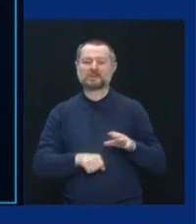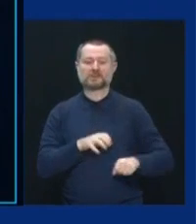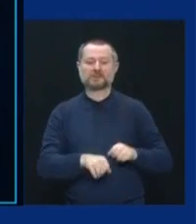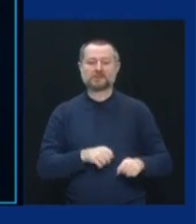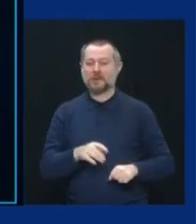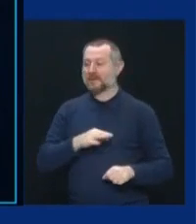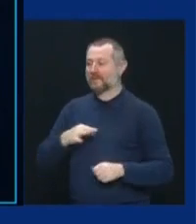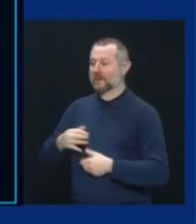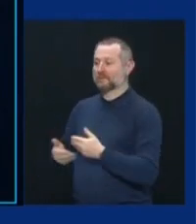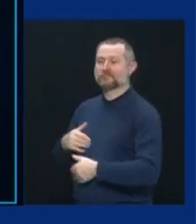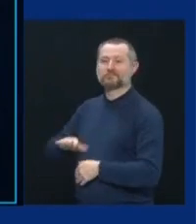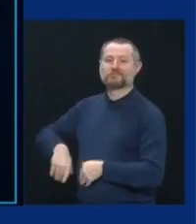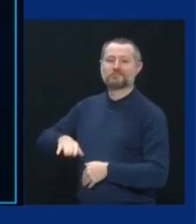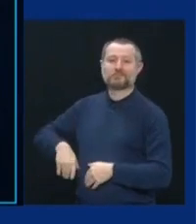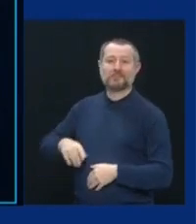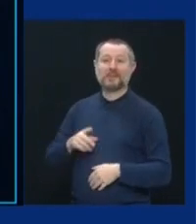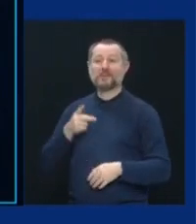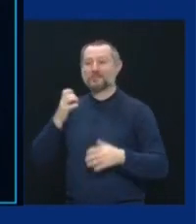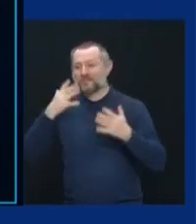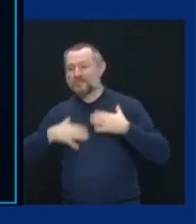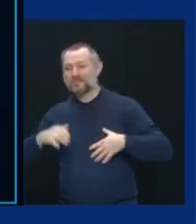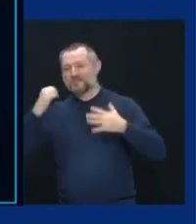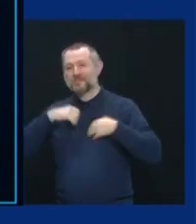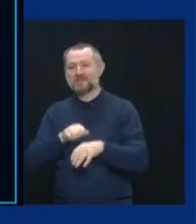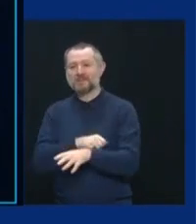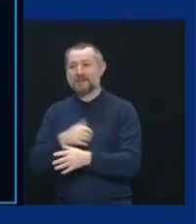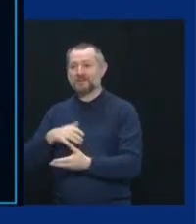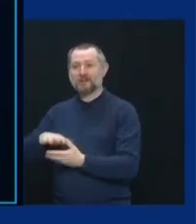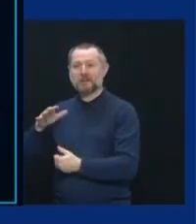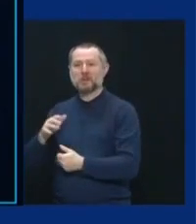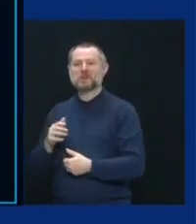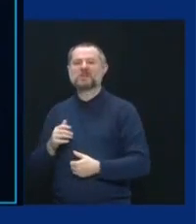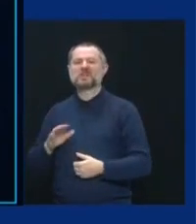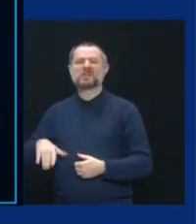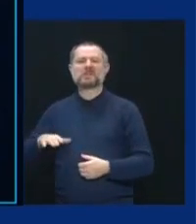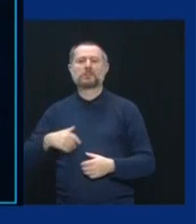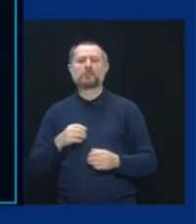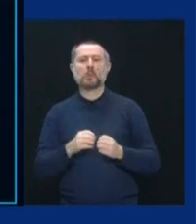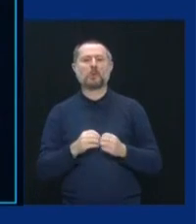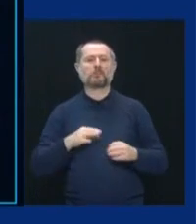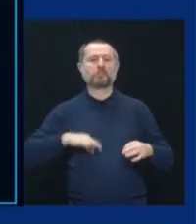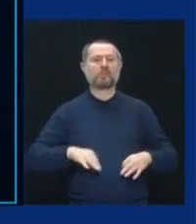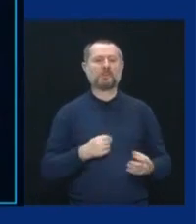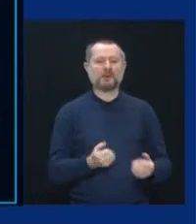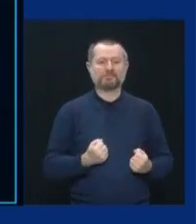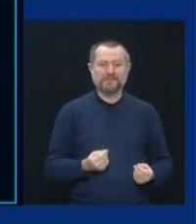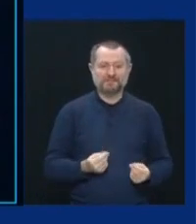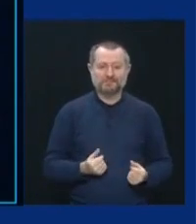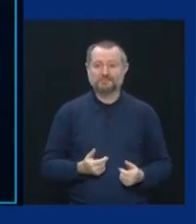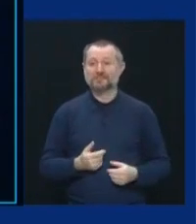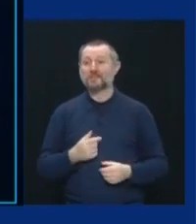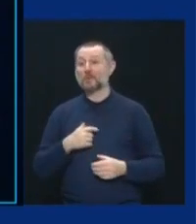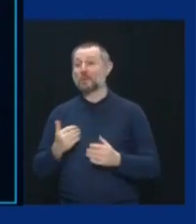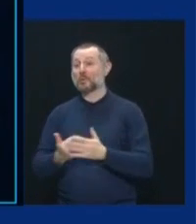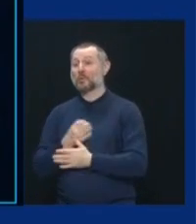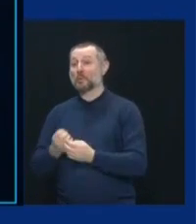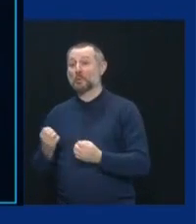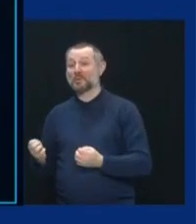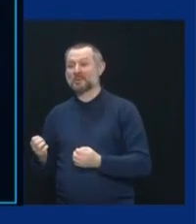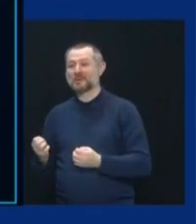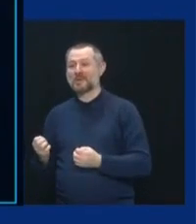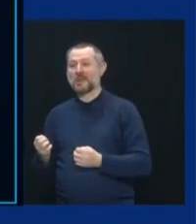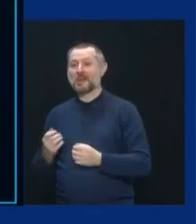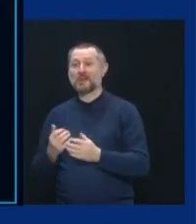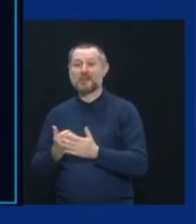buy more PPE and stockpile more PPE, or do you want to make more profit? Do you want to buy new equipment, new beds,